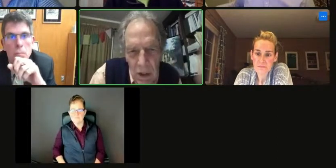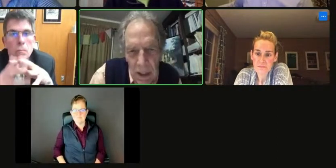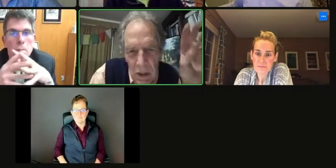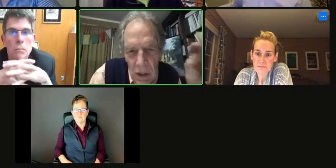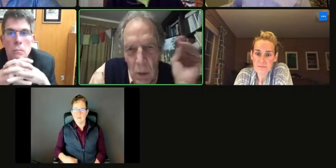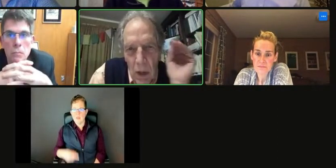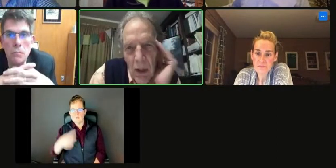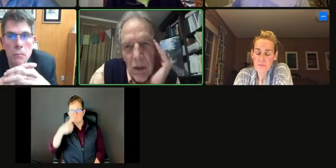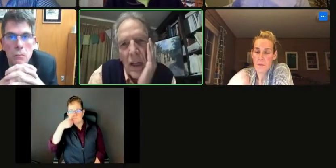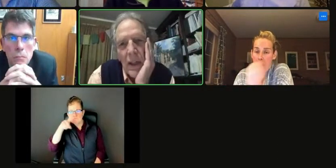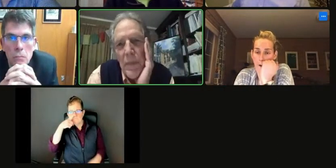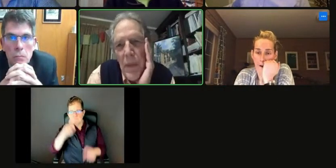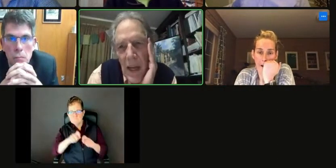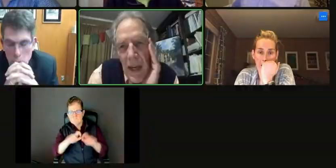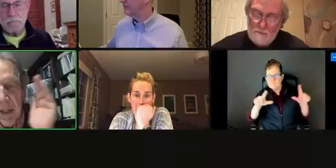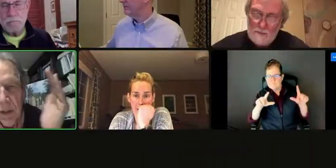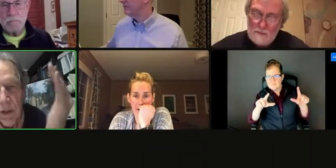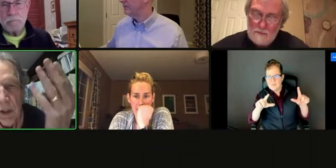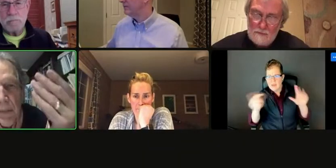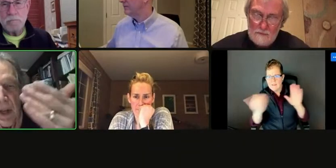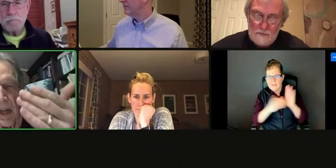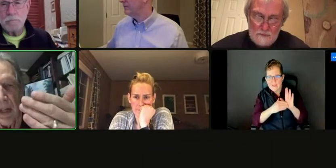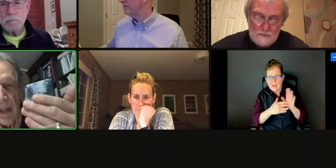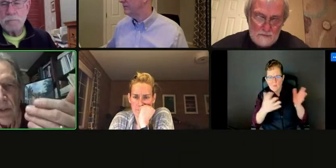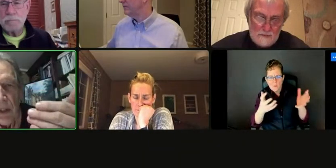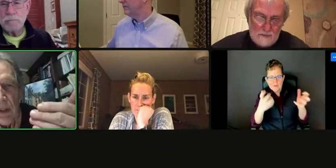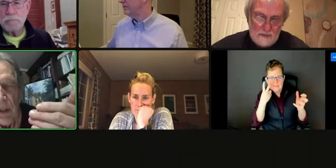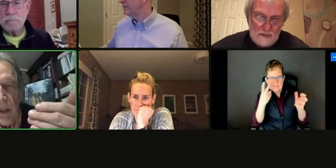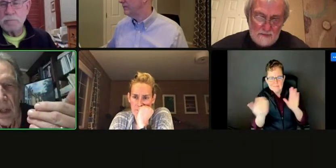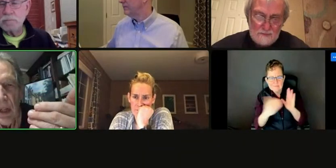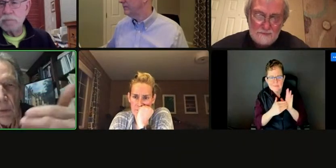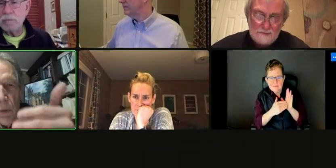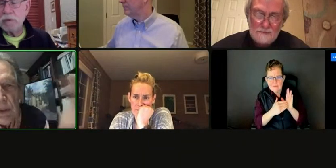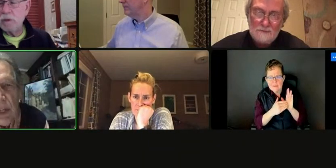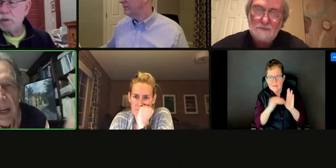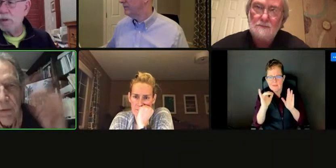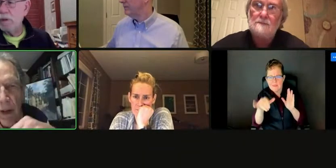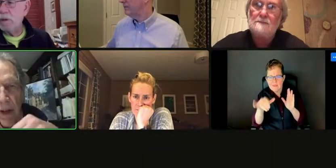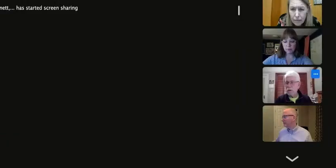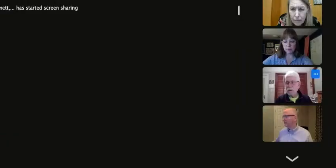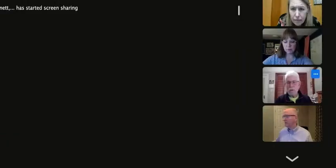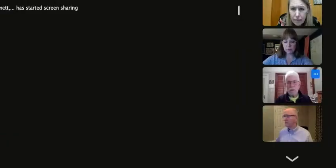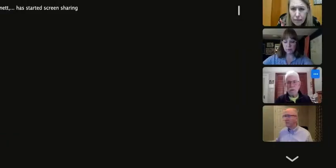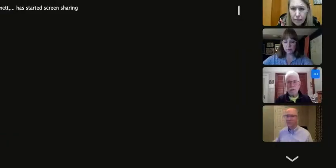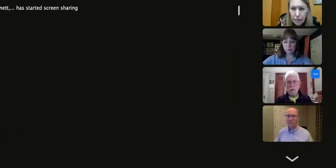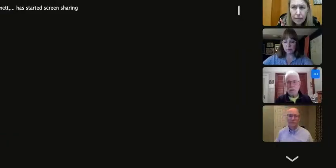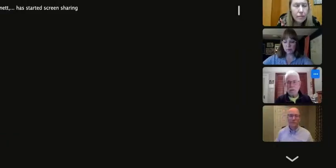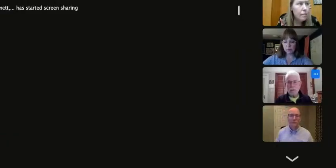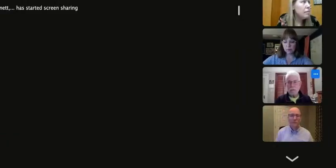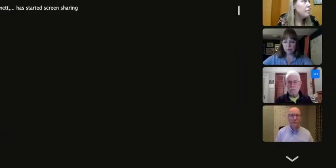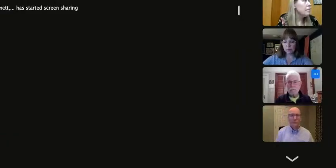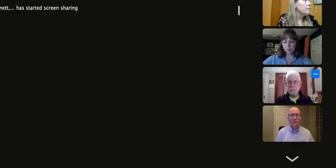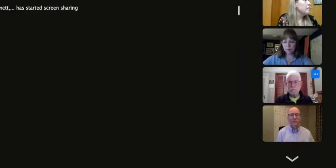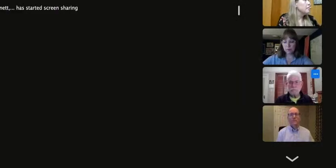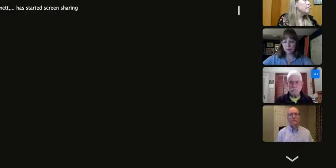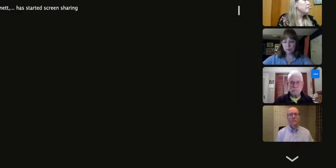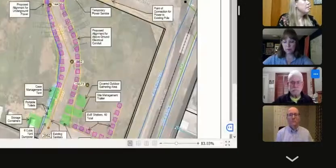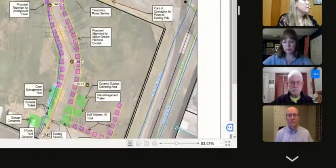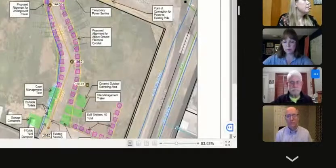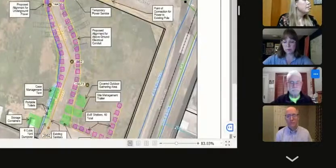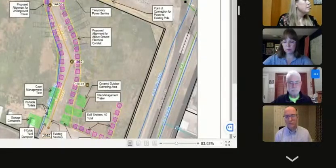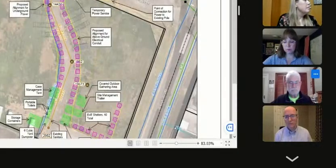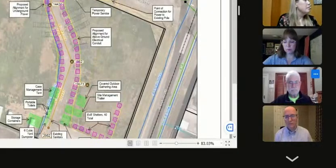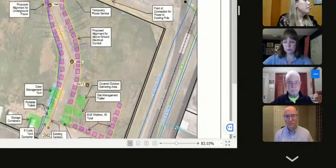I just like to see what it looks like. And is it which side of Front Avenue, the riverside or the